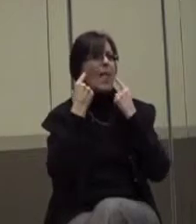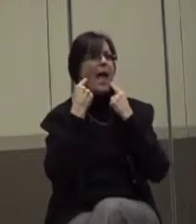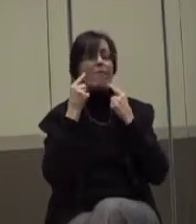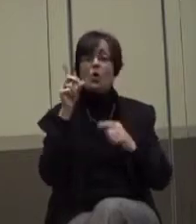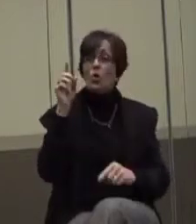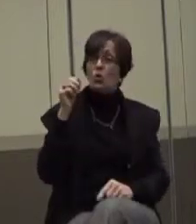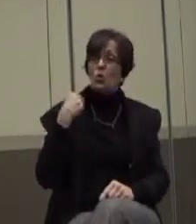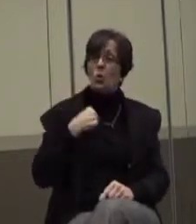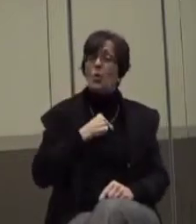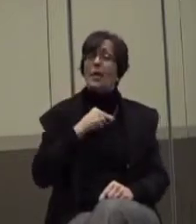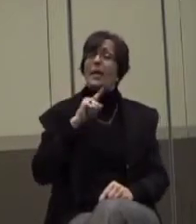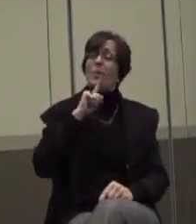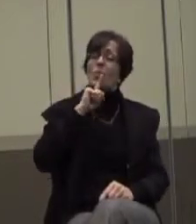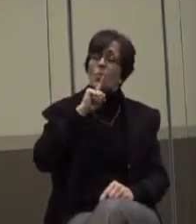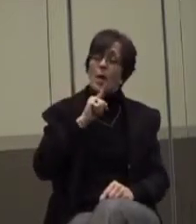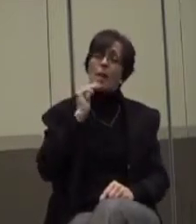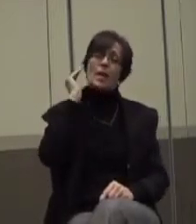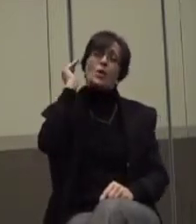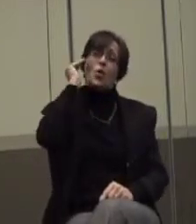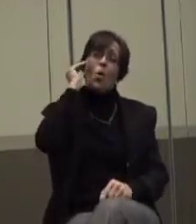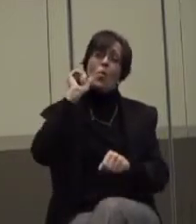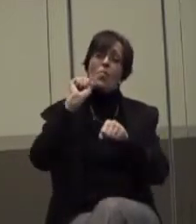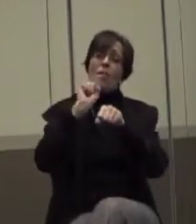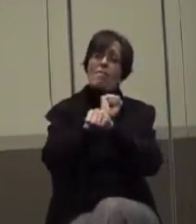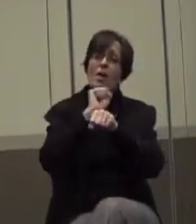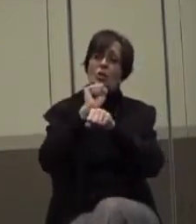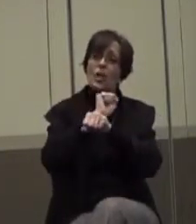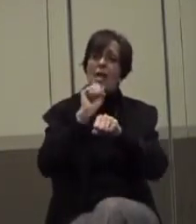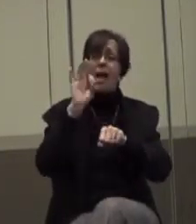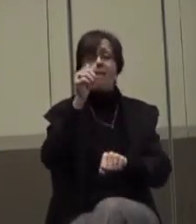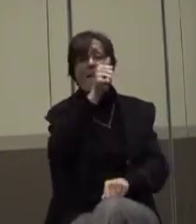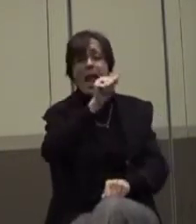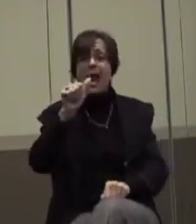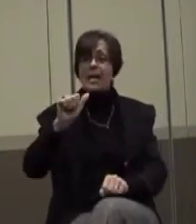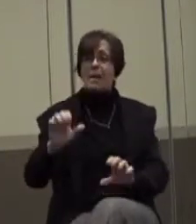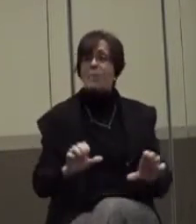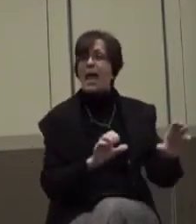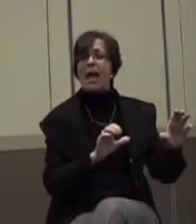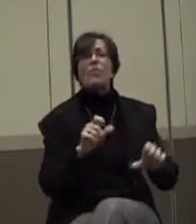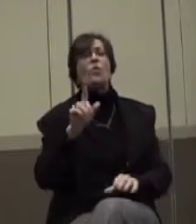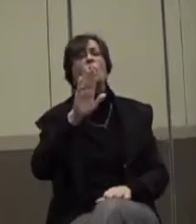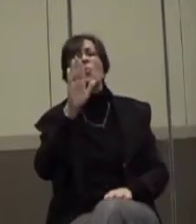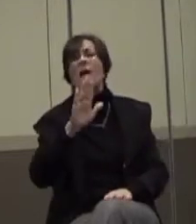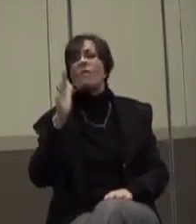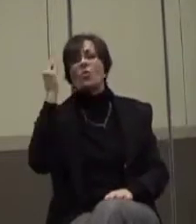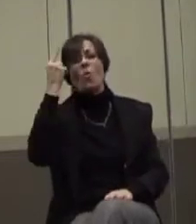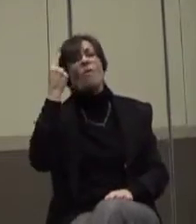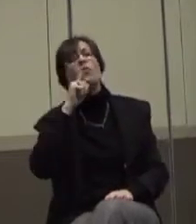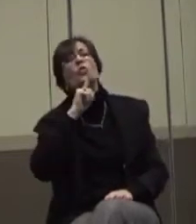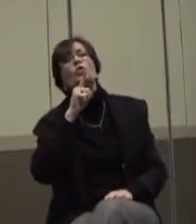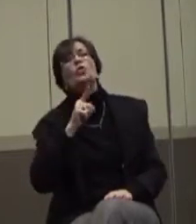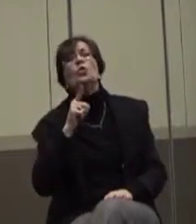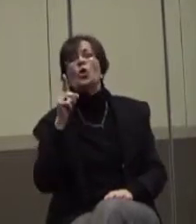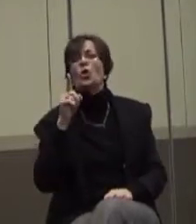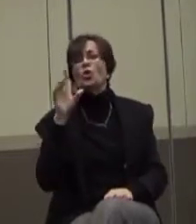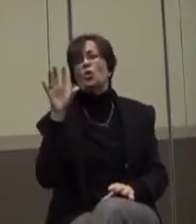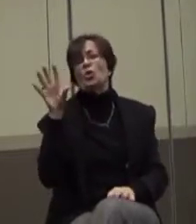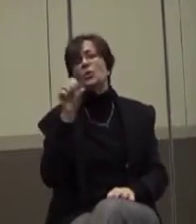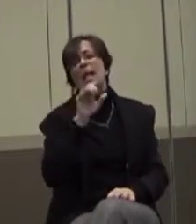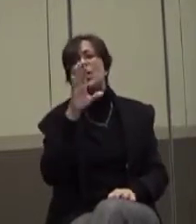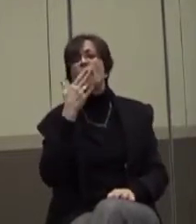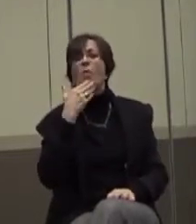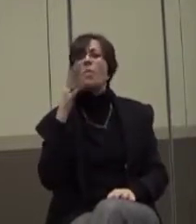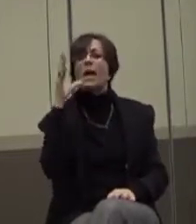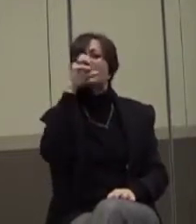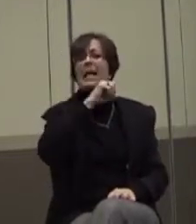we ever really know the function of any behavior? You never know for sure. You're taking your best guess.